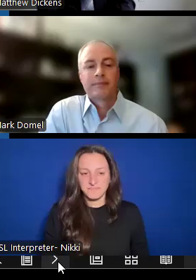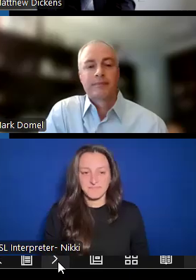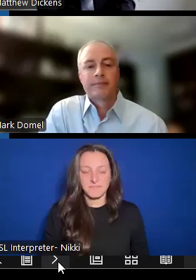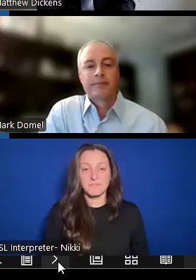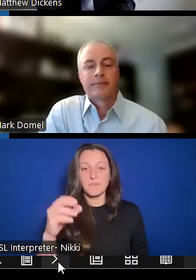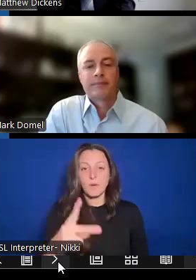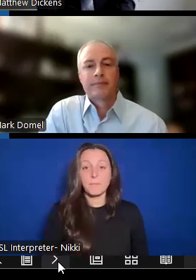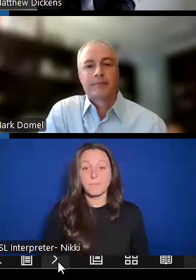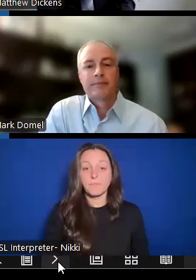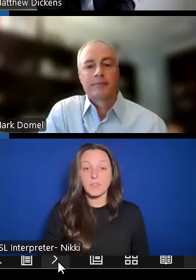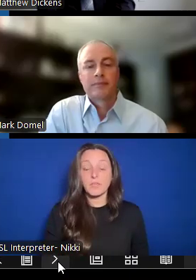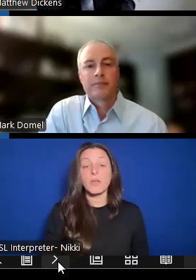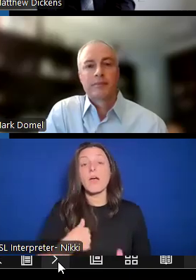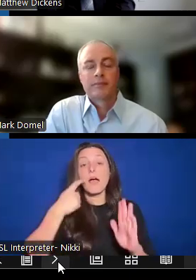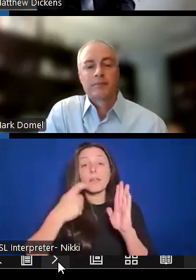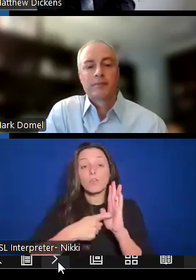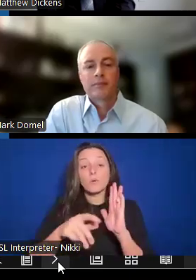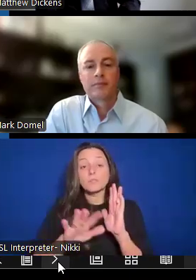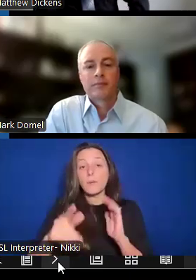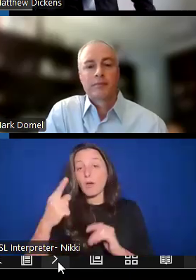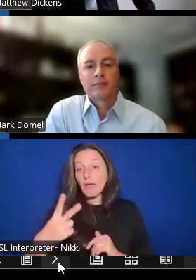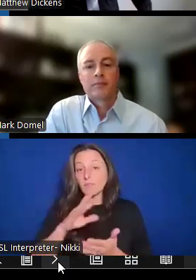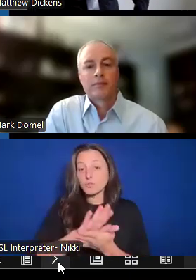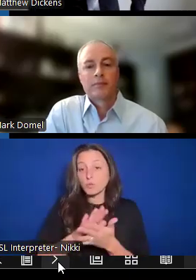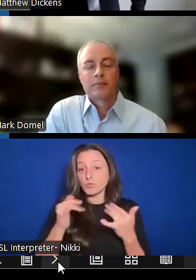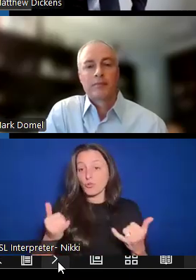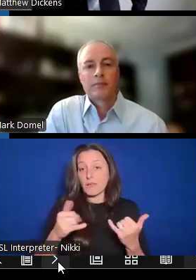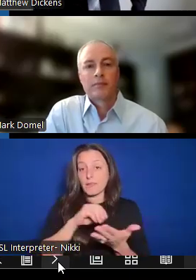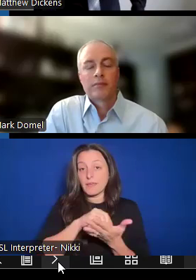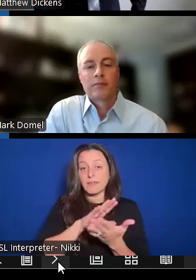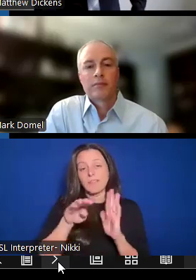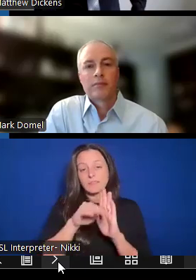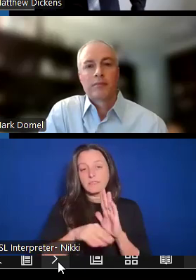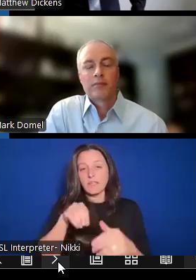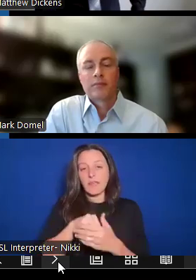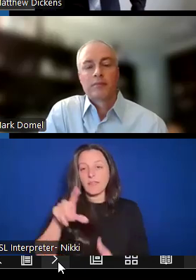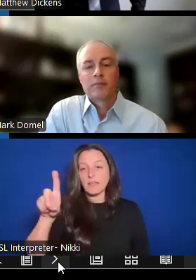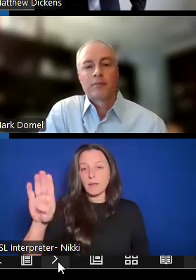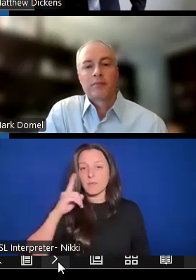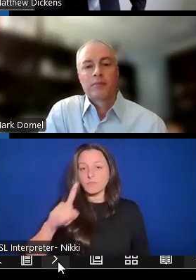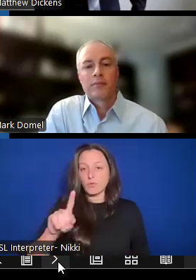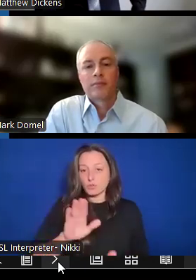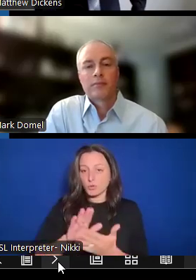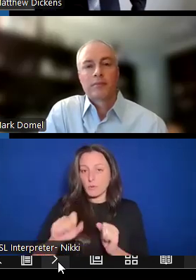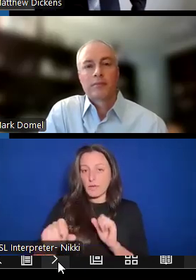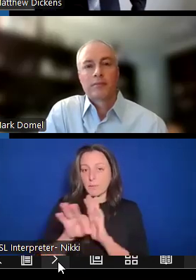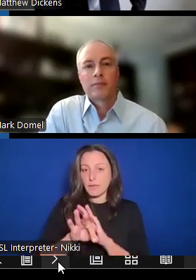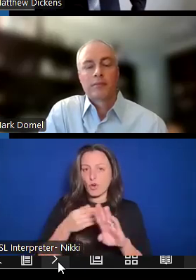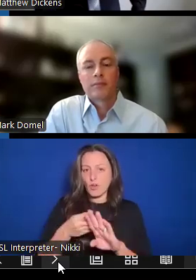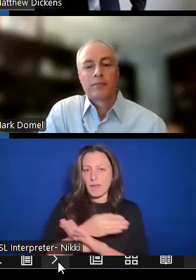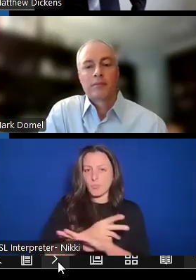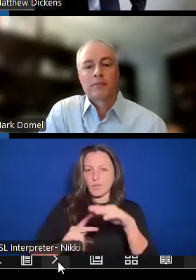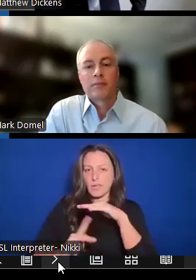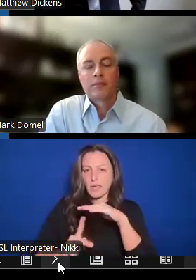Okay. I noticed that about half of the schools currently listed in the database of eligible schools are pre-K daycare